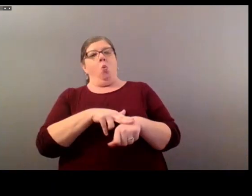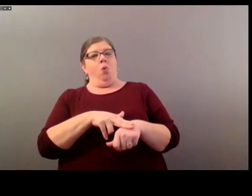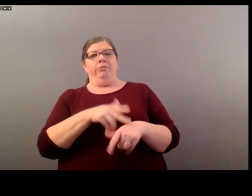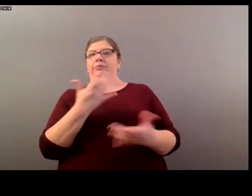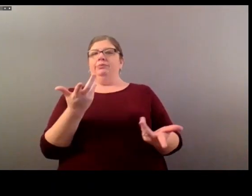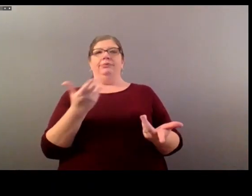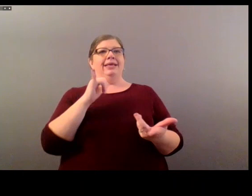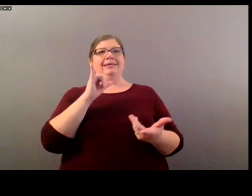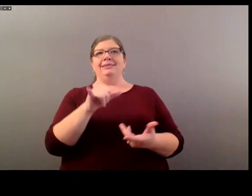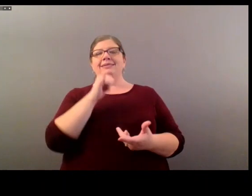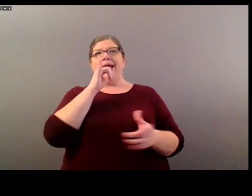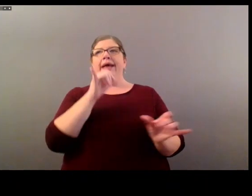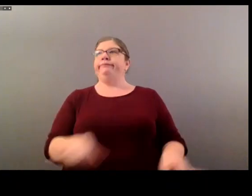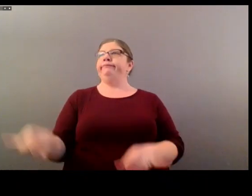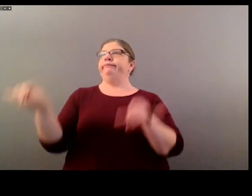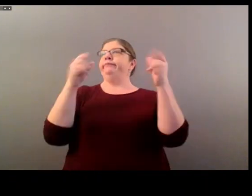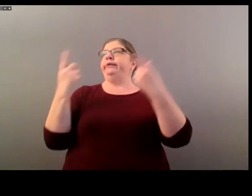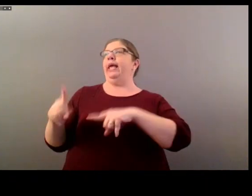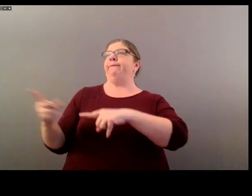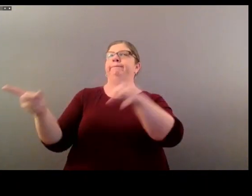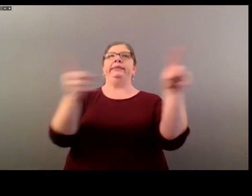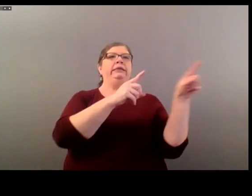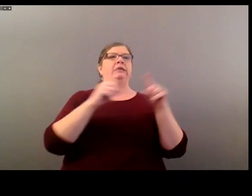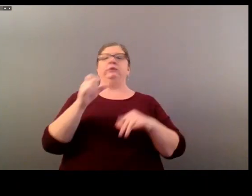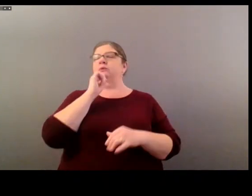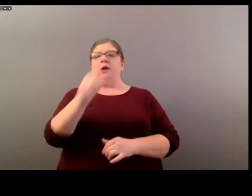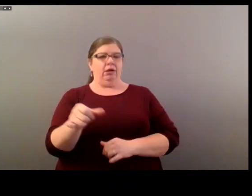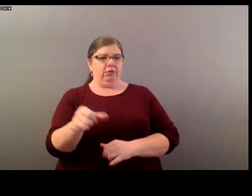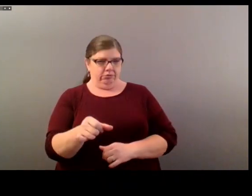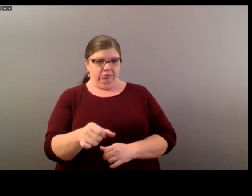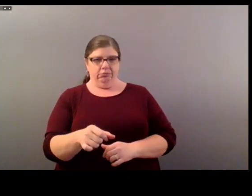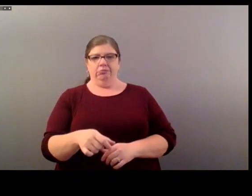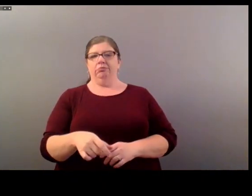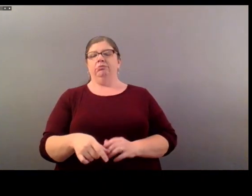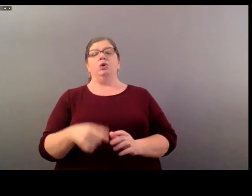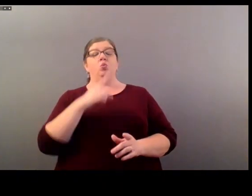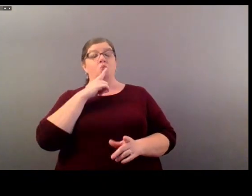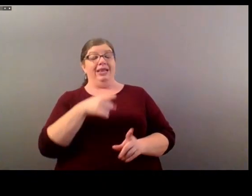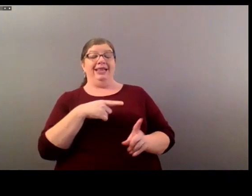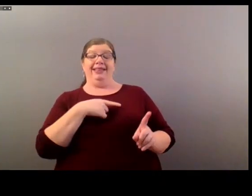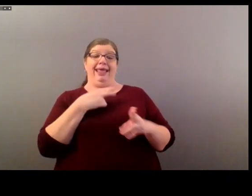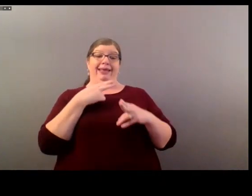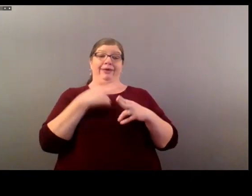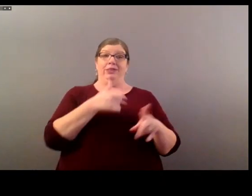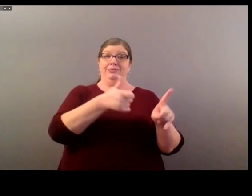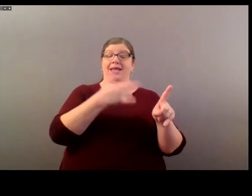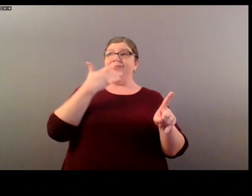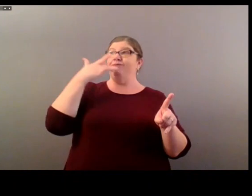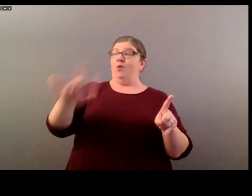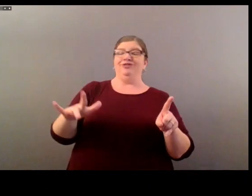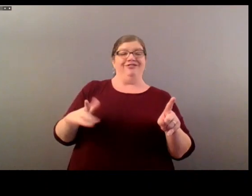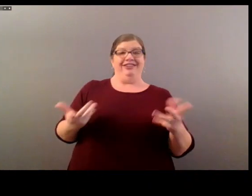not standard. So they can consider themselves really fortunate,